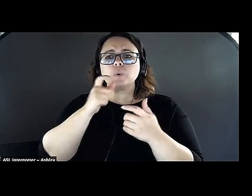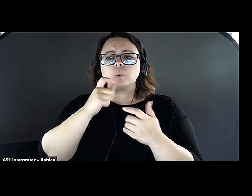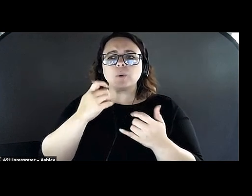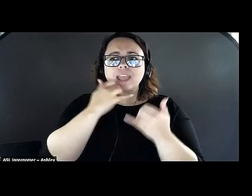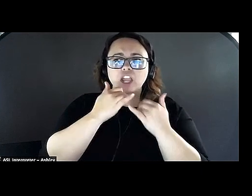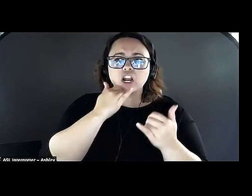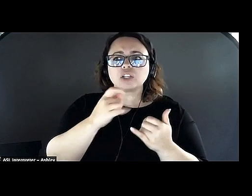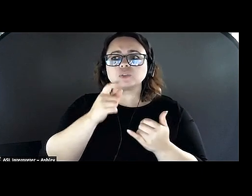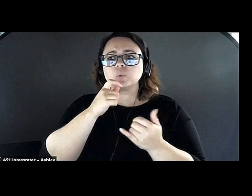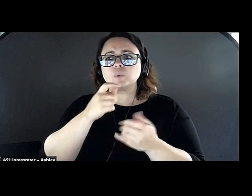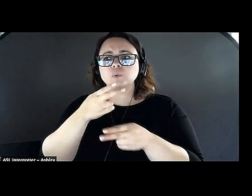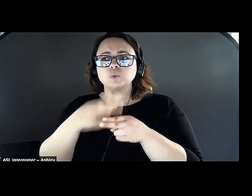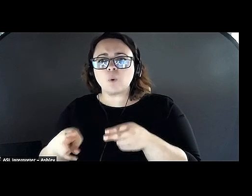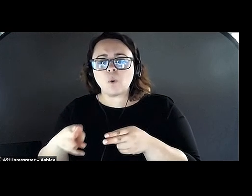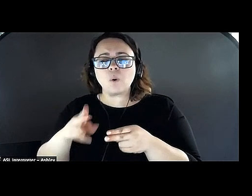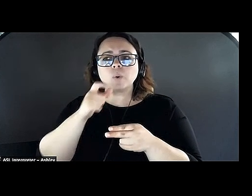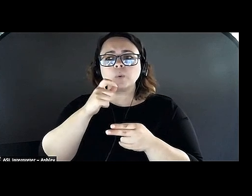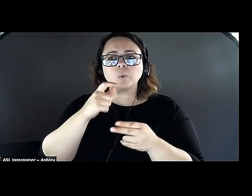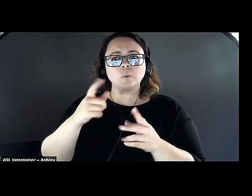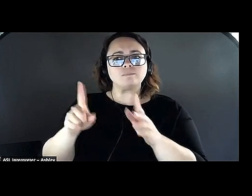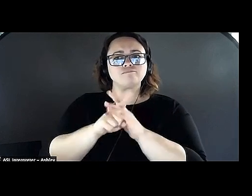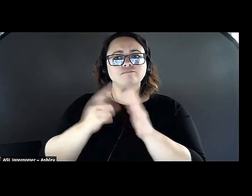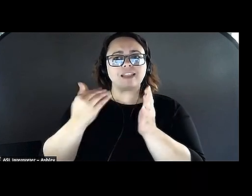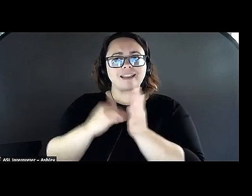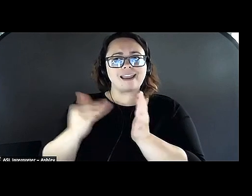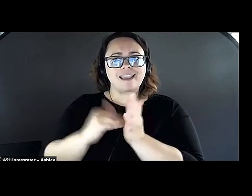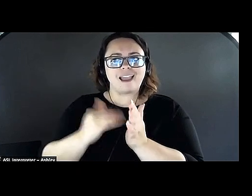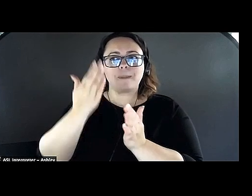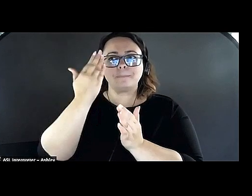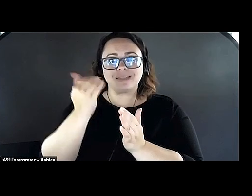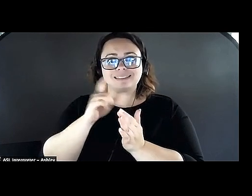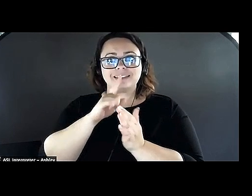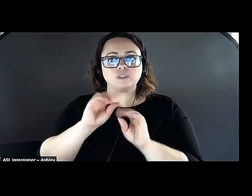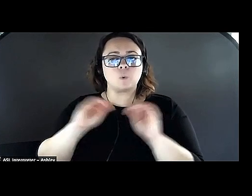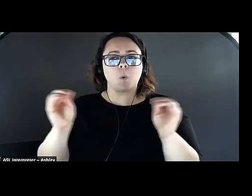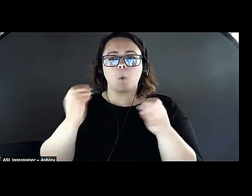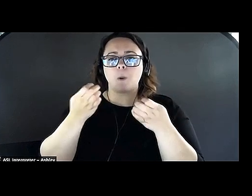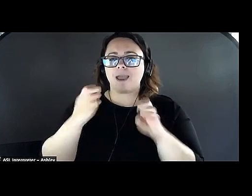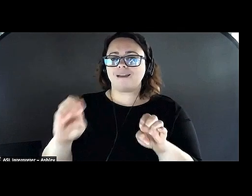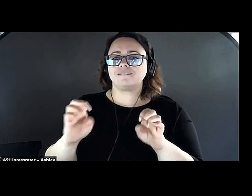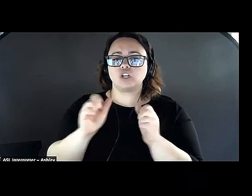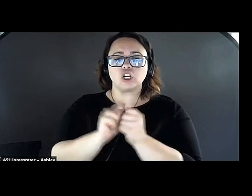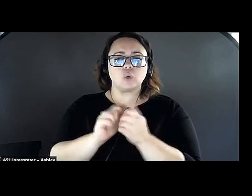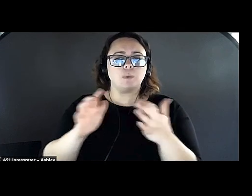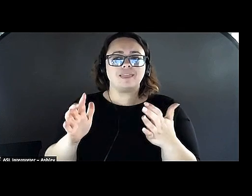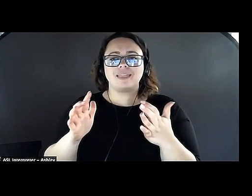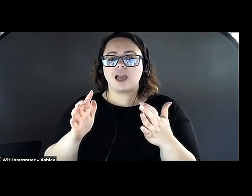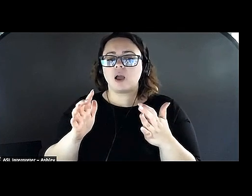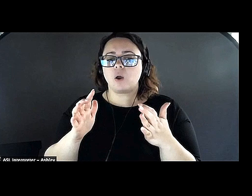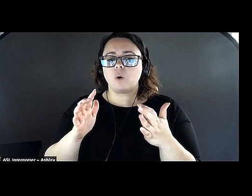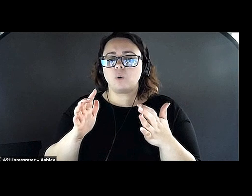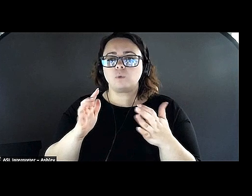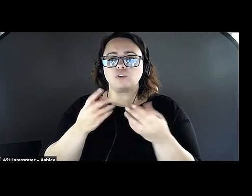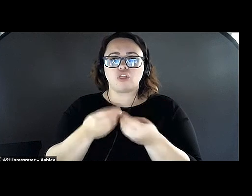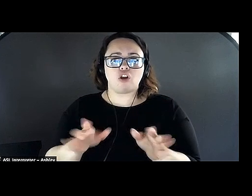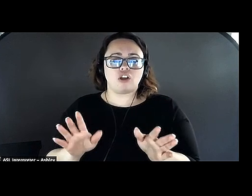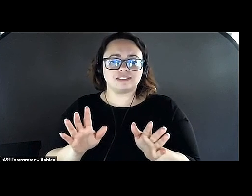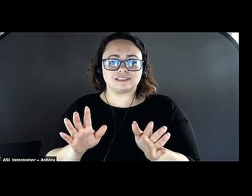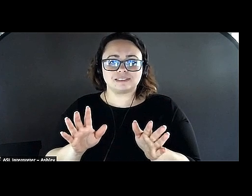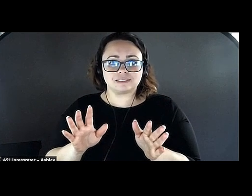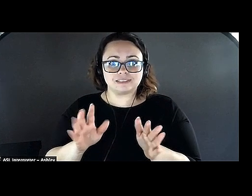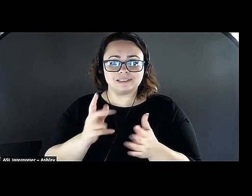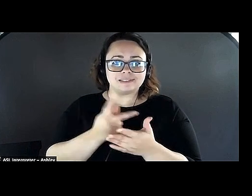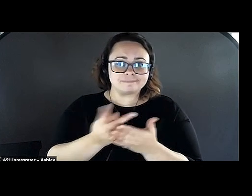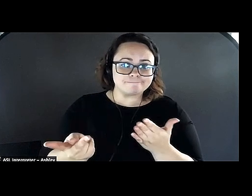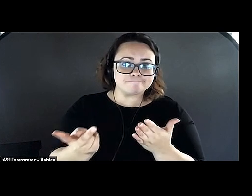short again and again, because there is no effort without loss and